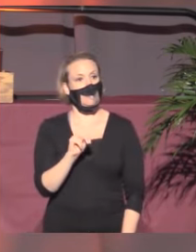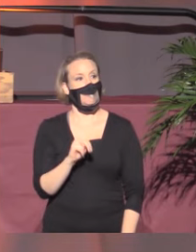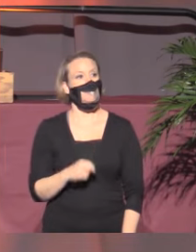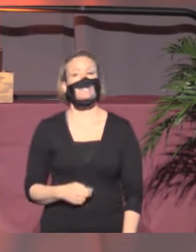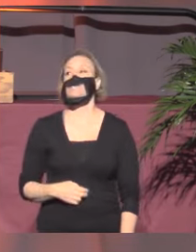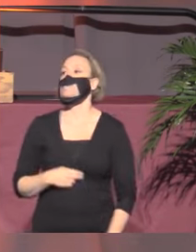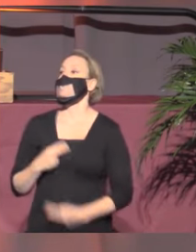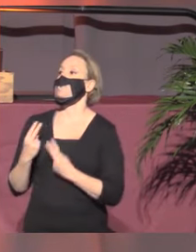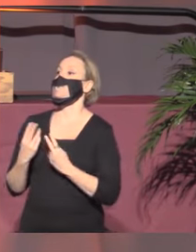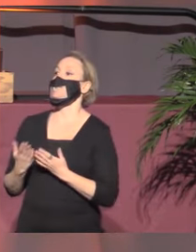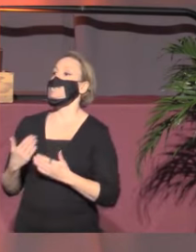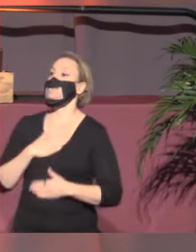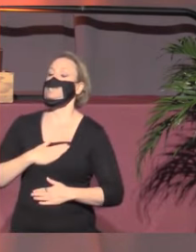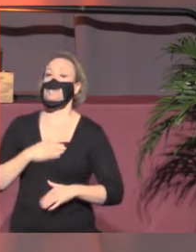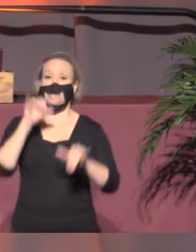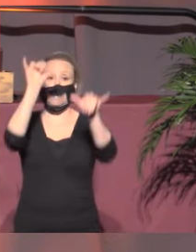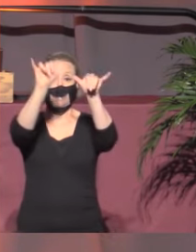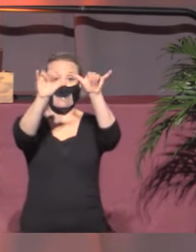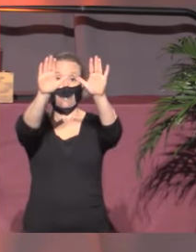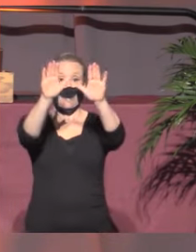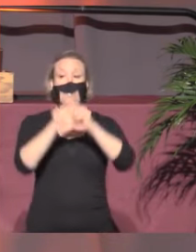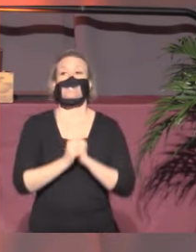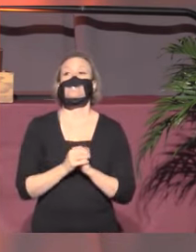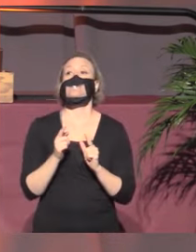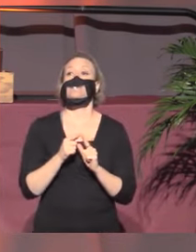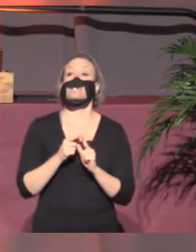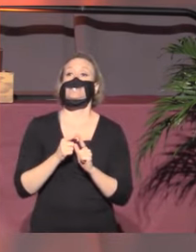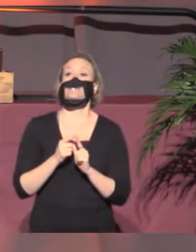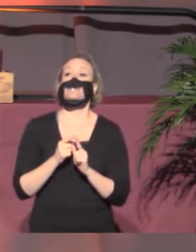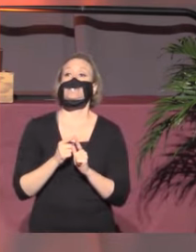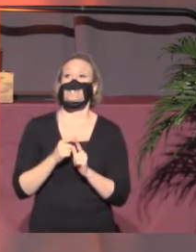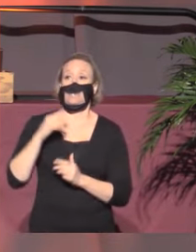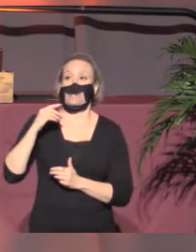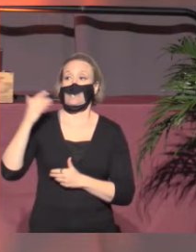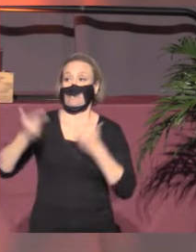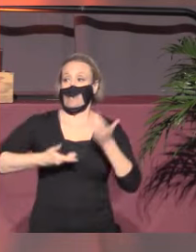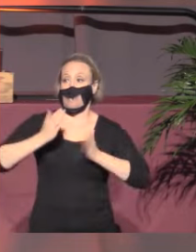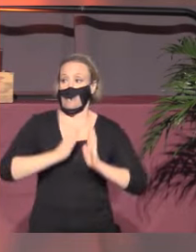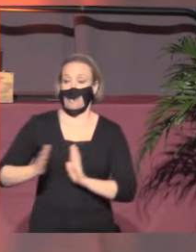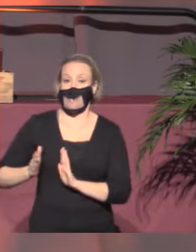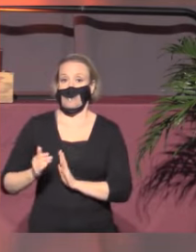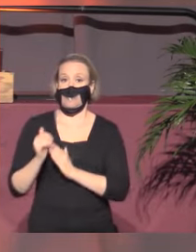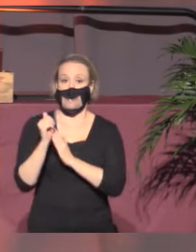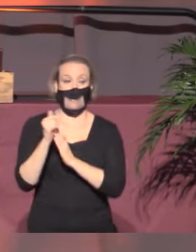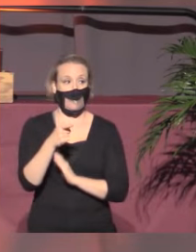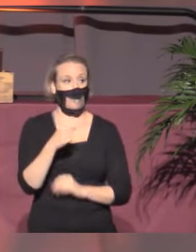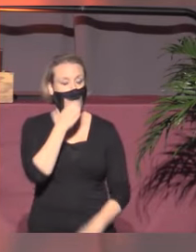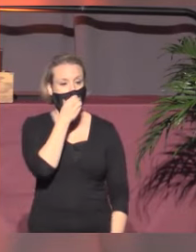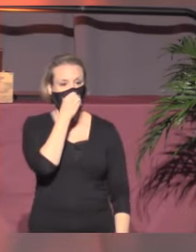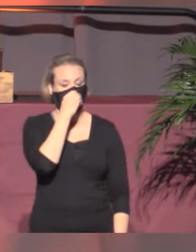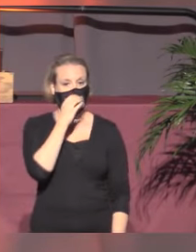places until the recessional is completed and the ushers signal you to exit, row by row. Chaplain Nancy, Victor, and